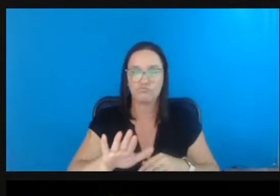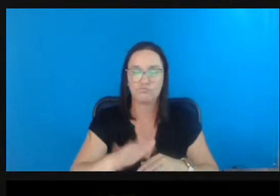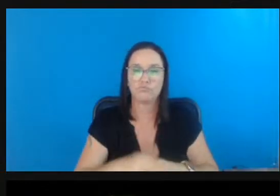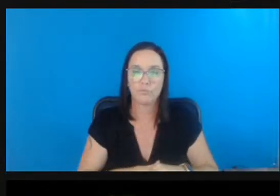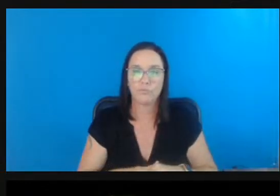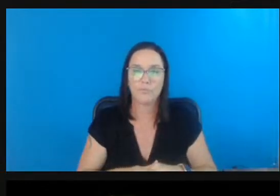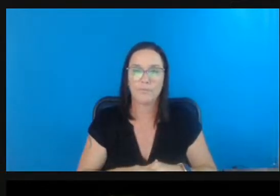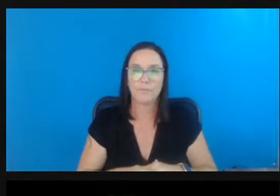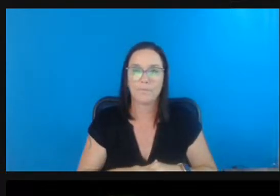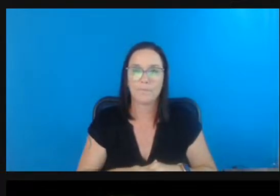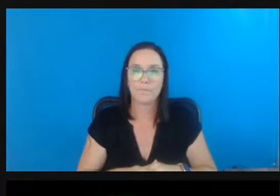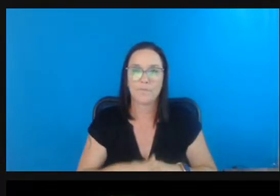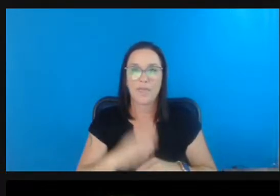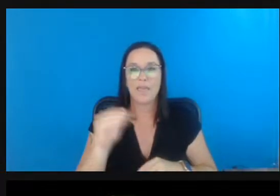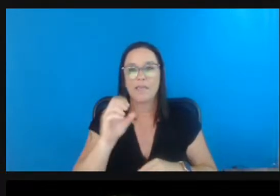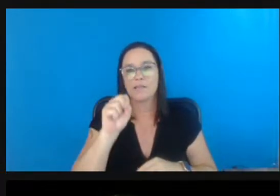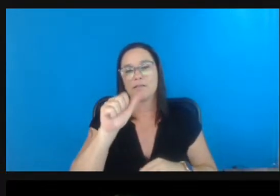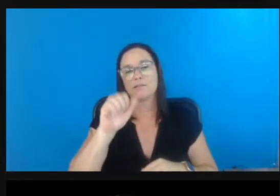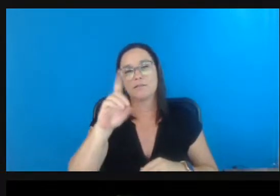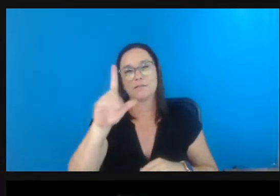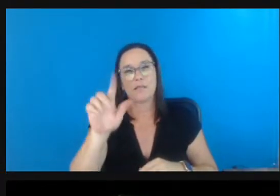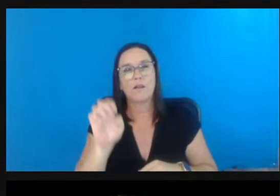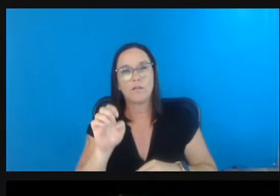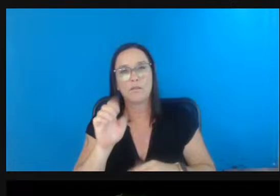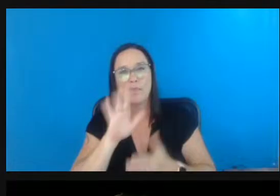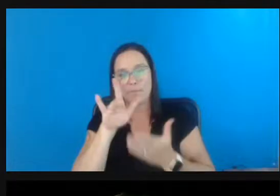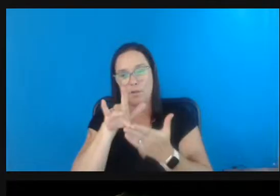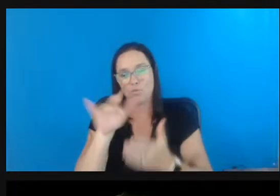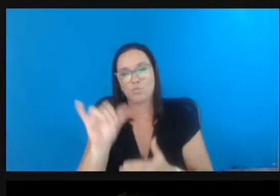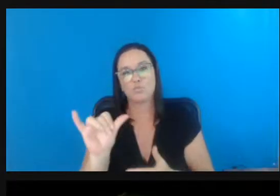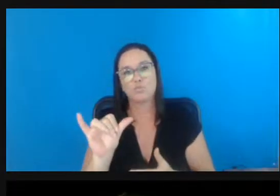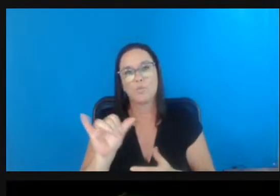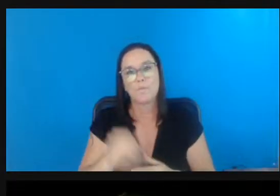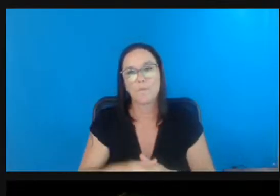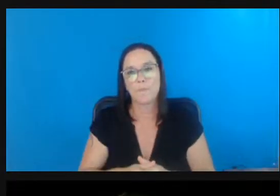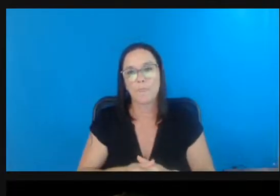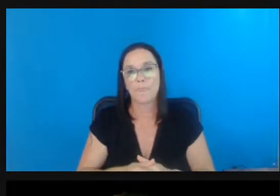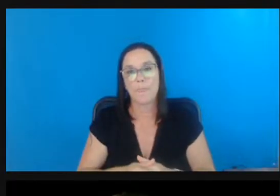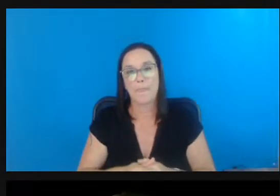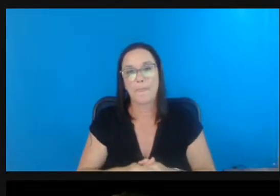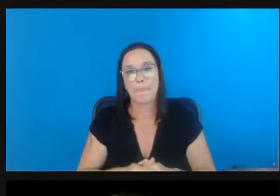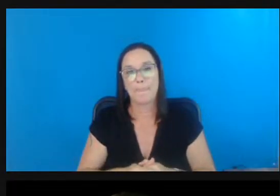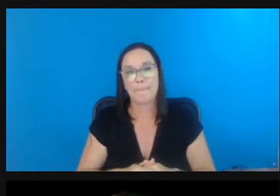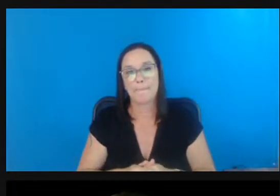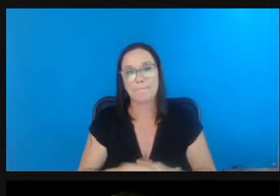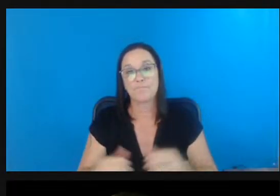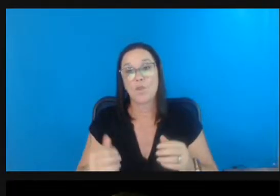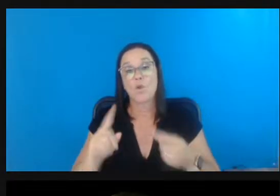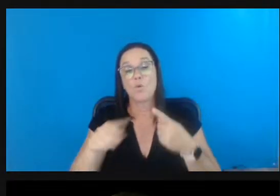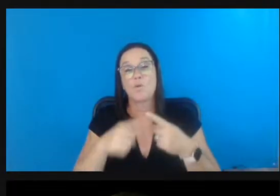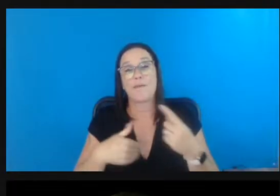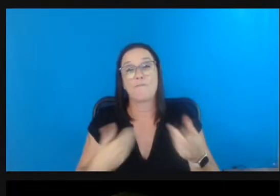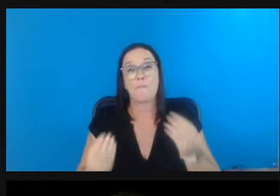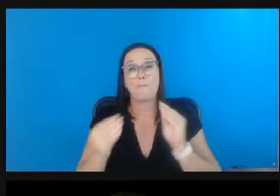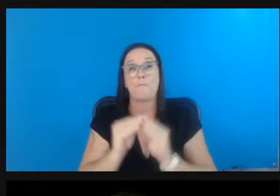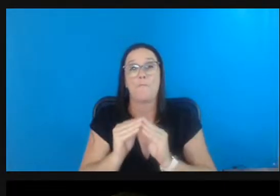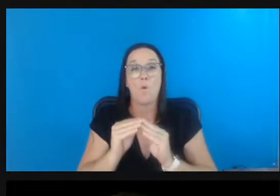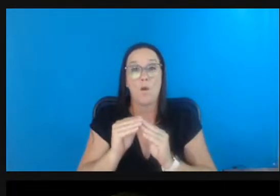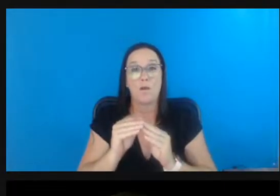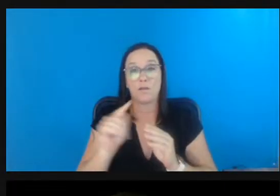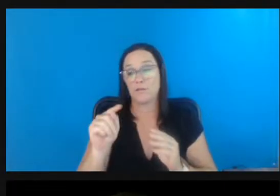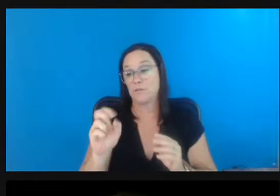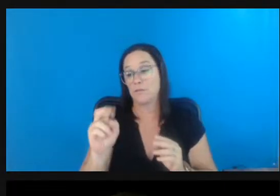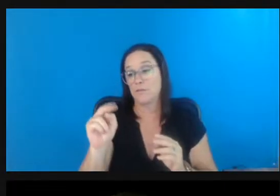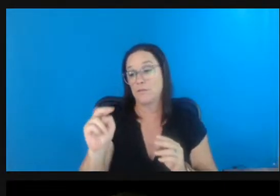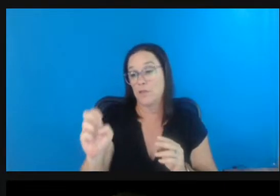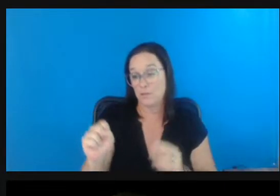as well as into the saddle area as well. So with bigger concentrations, bigger tonnage coming out, you expect this to be a